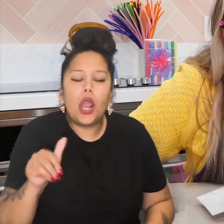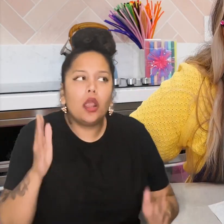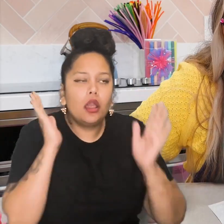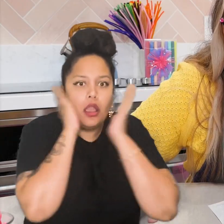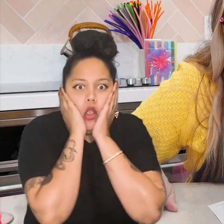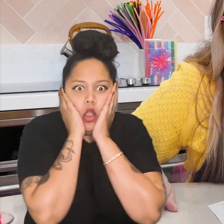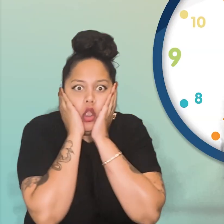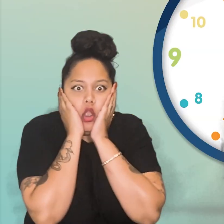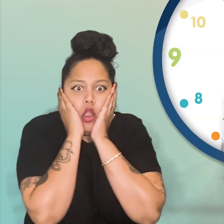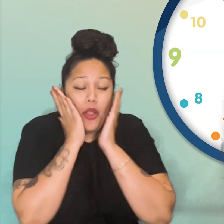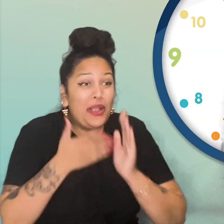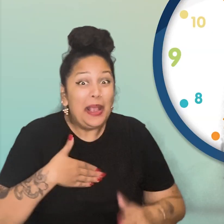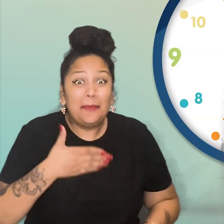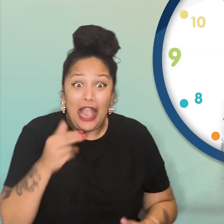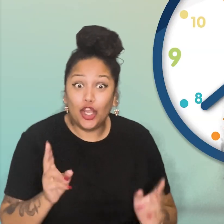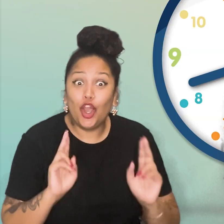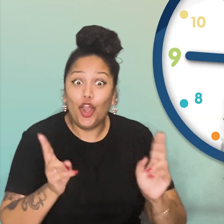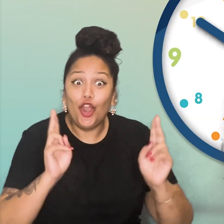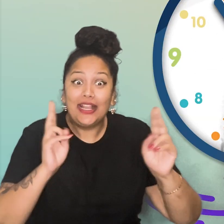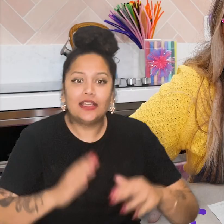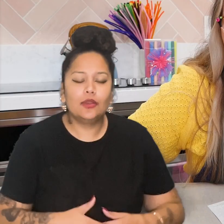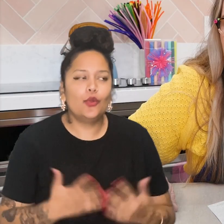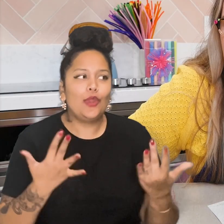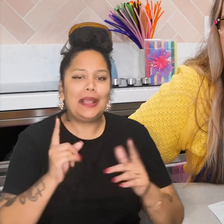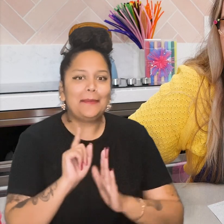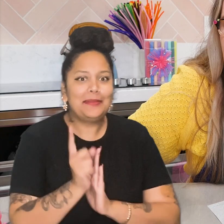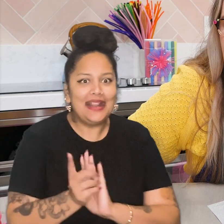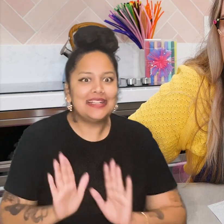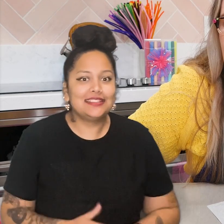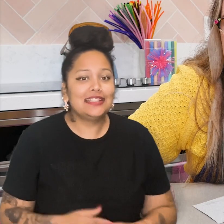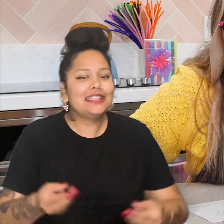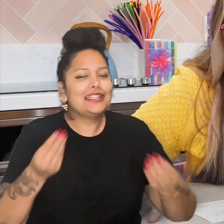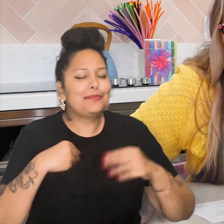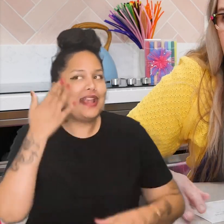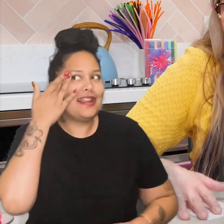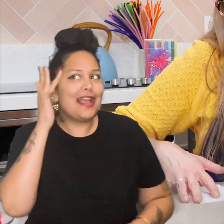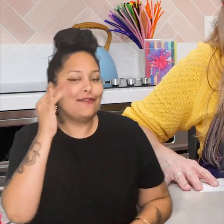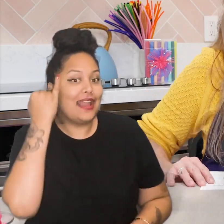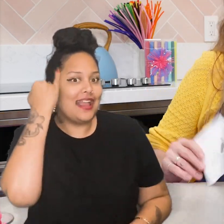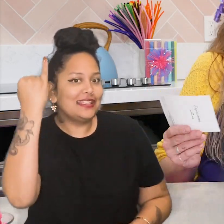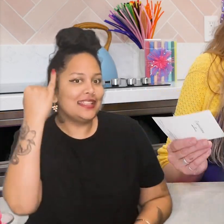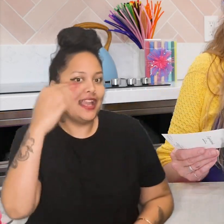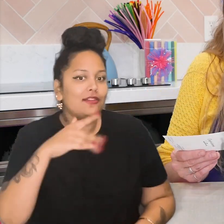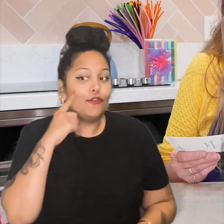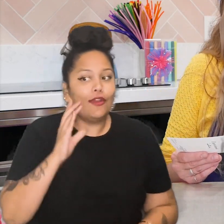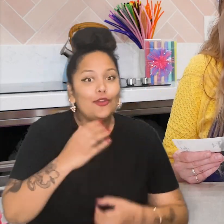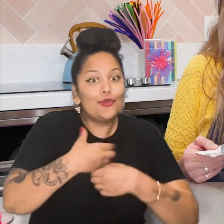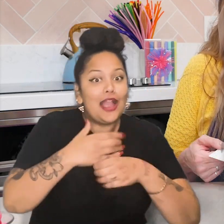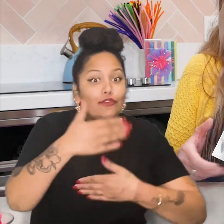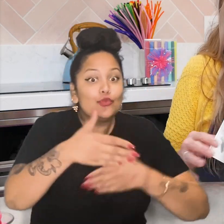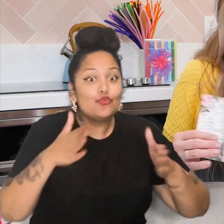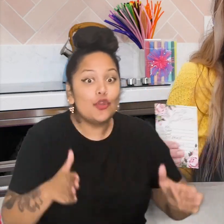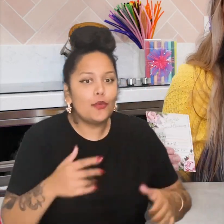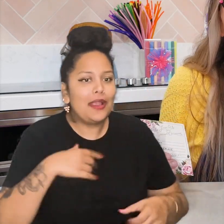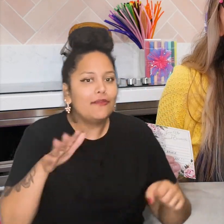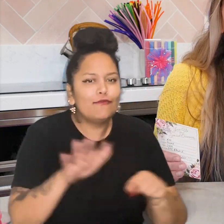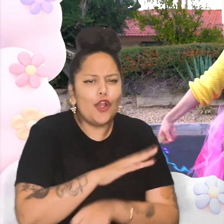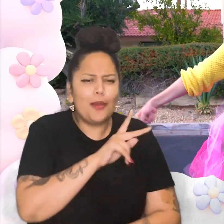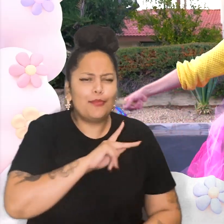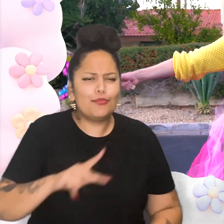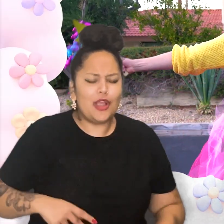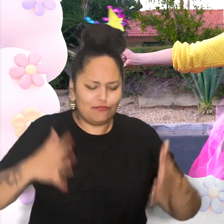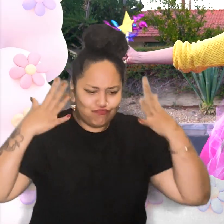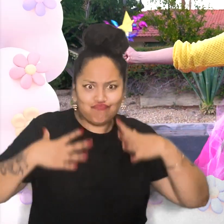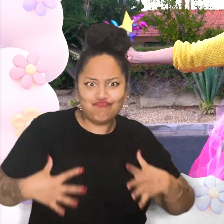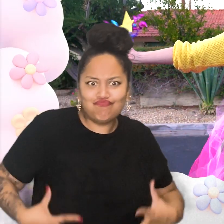away. We better hurry. Wait a minute. This gives me a clever idea for a crafternoon. We can make a